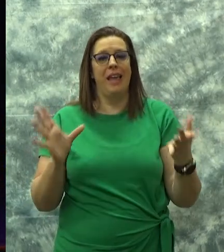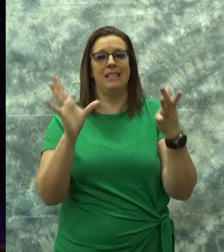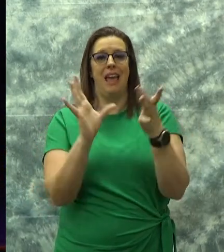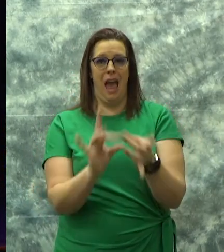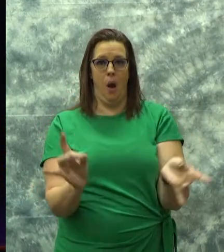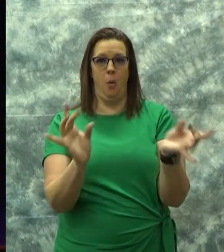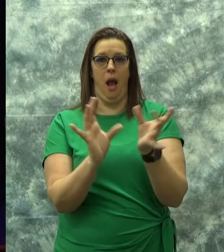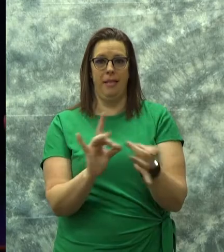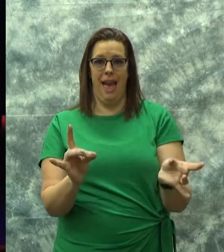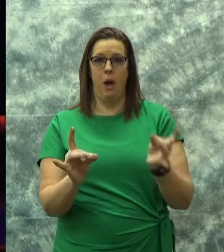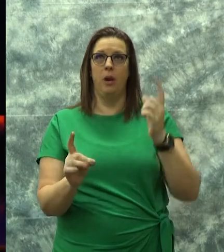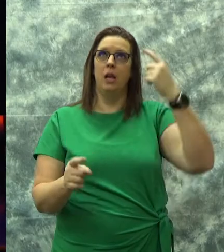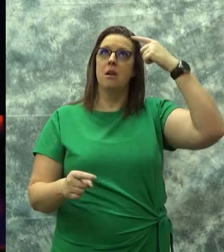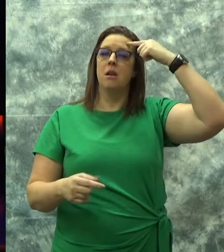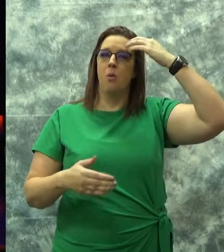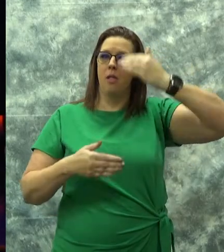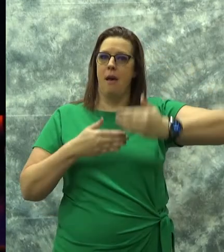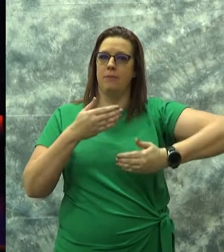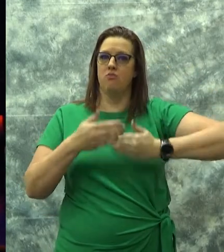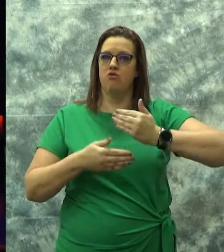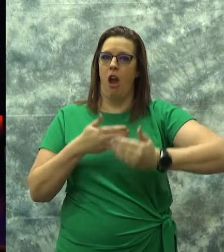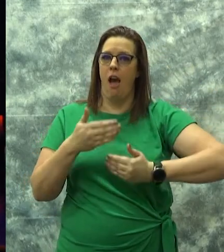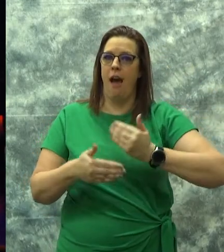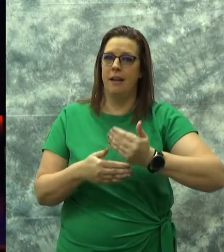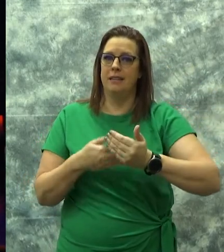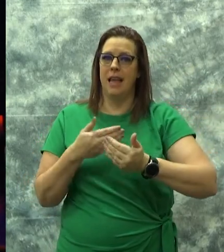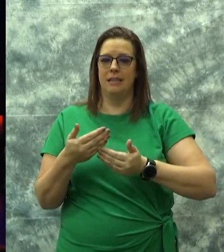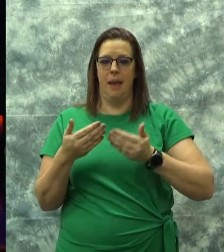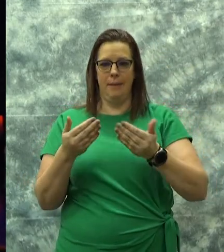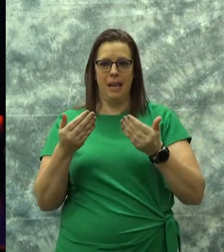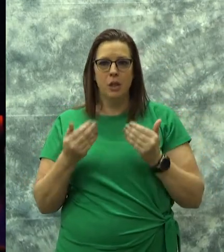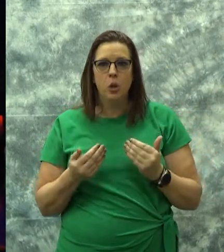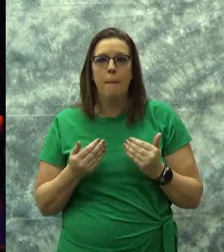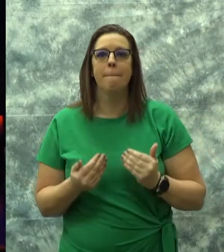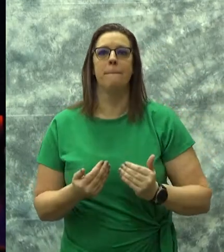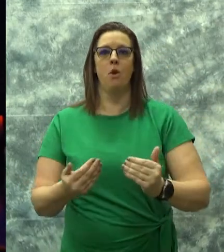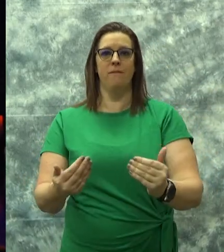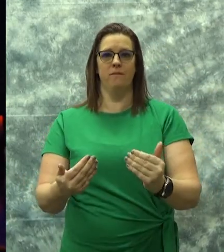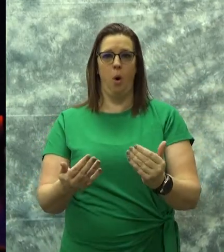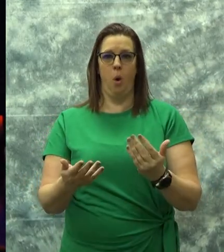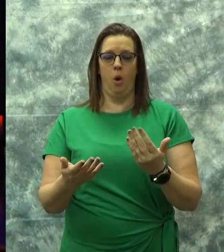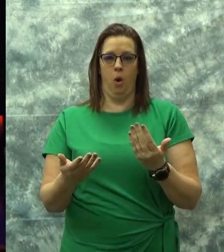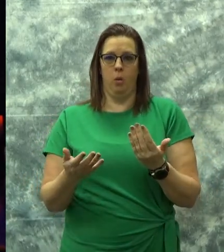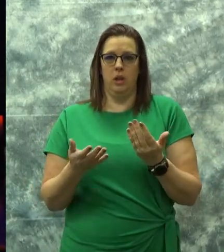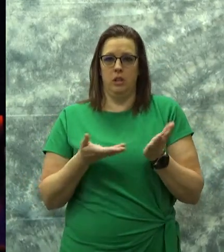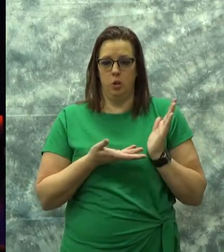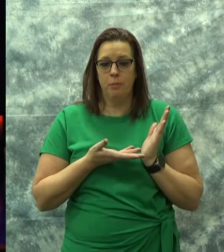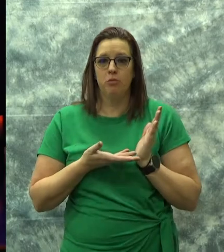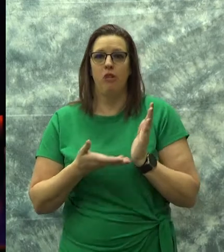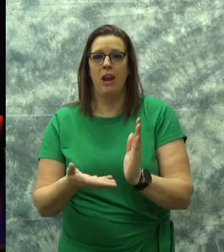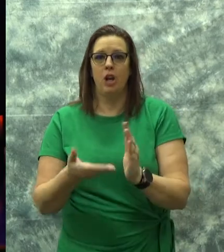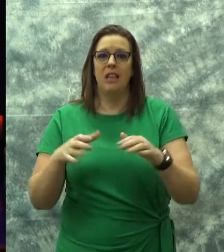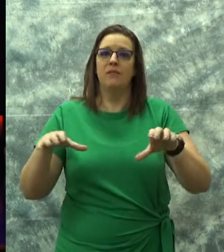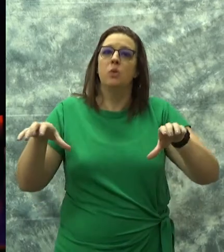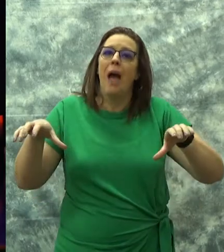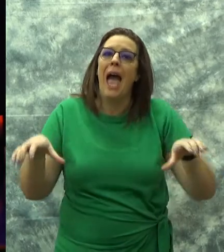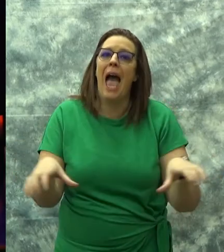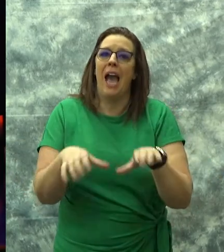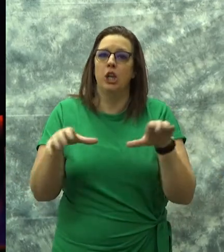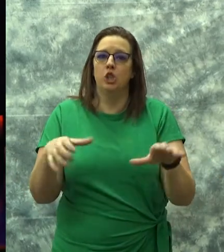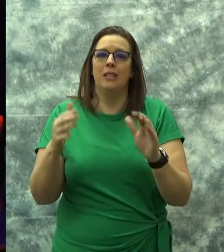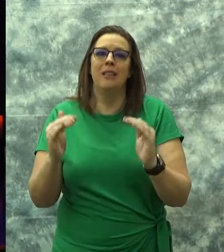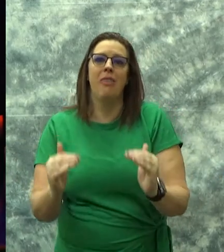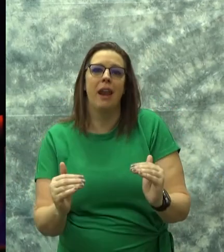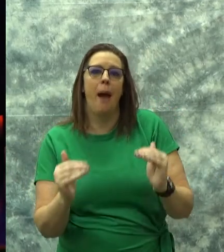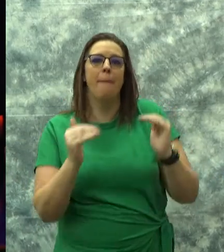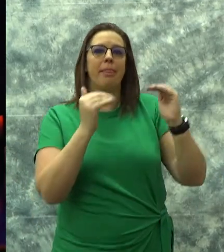out loud, to process those things, and to begin to move forward and begin to use our words to bring ourselves into actions that